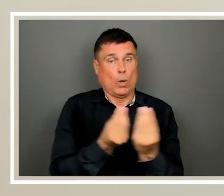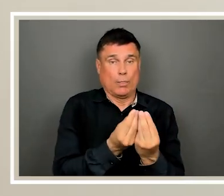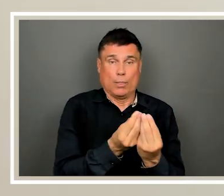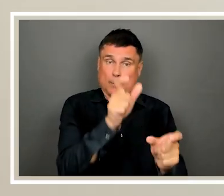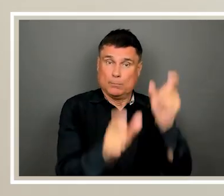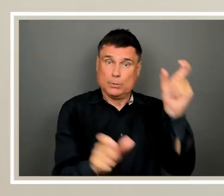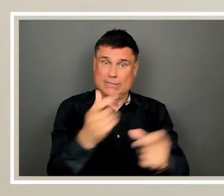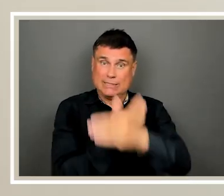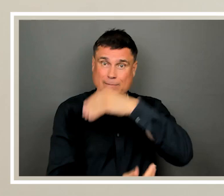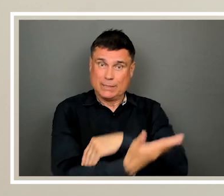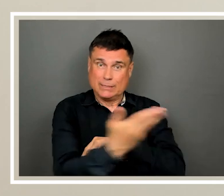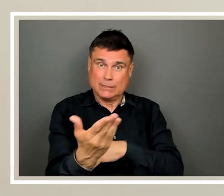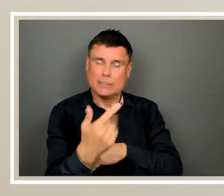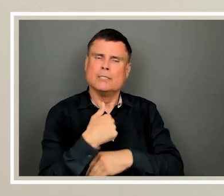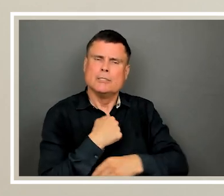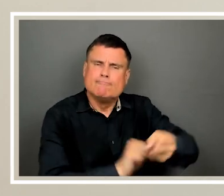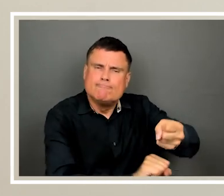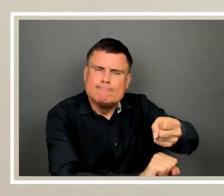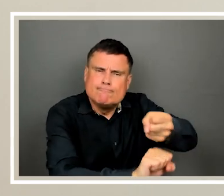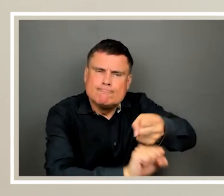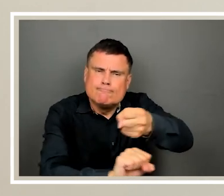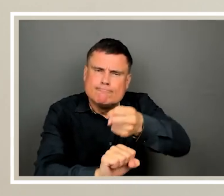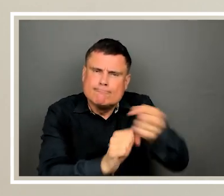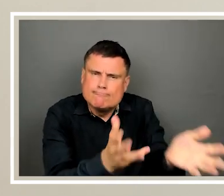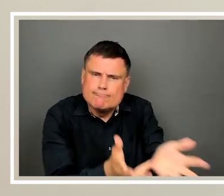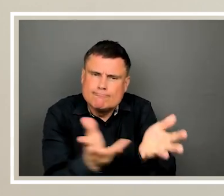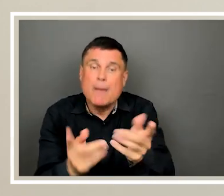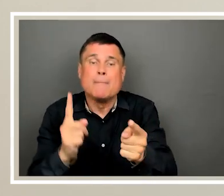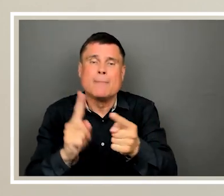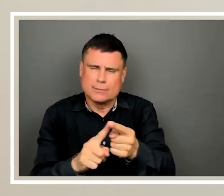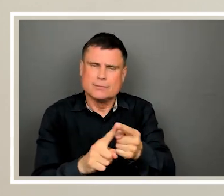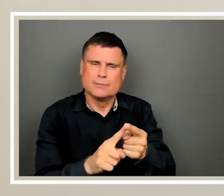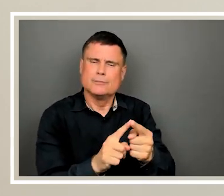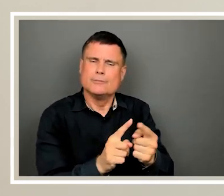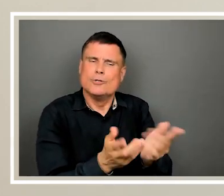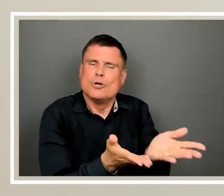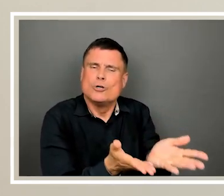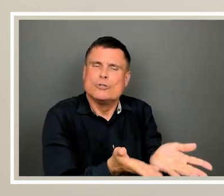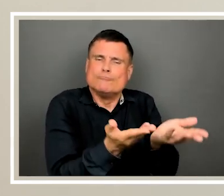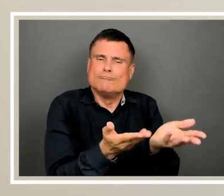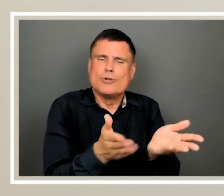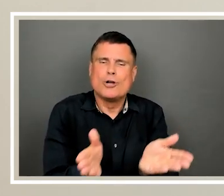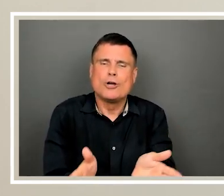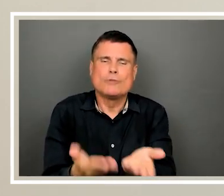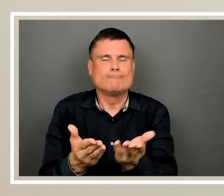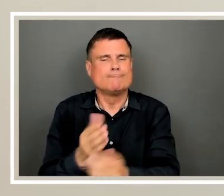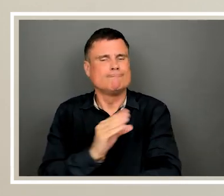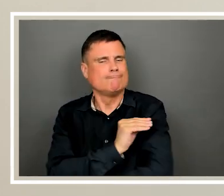I work with other persons with disabilities to support and encourage them.